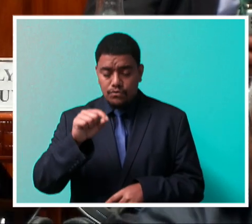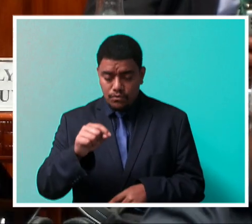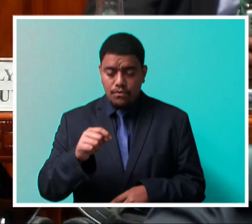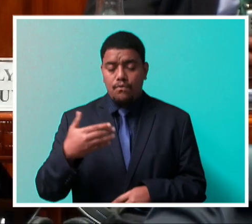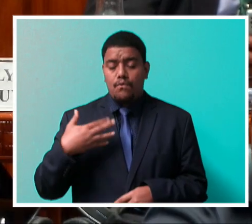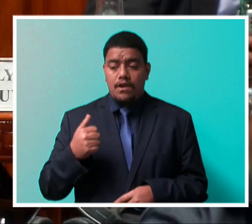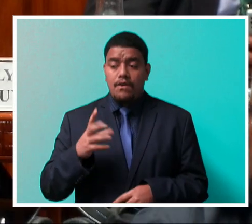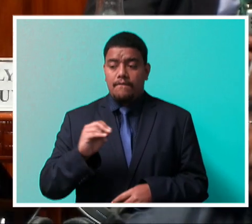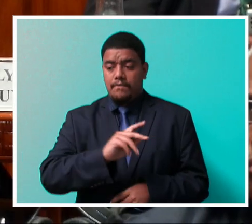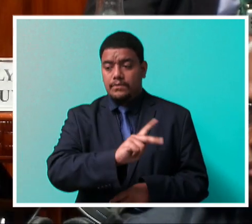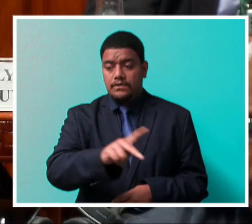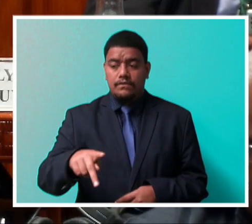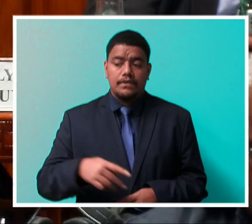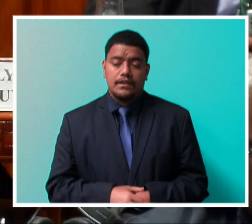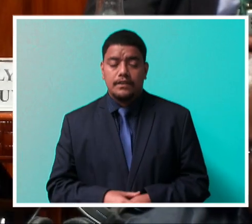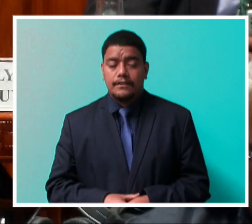of the Pacific.